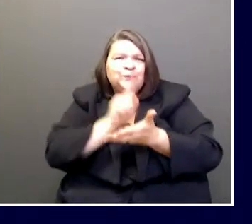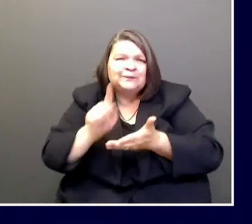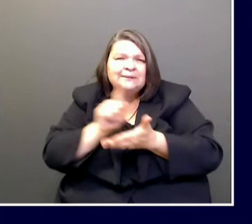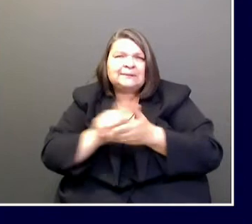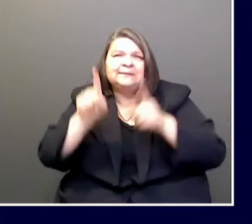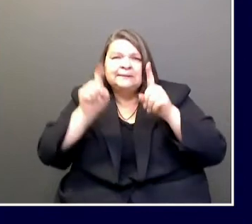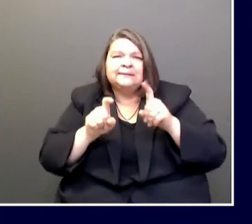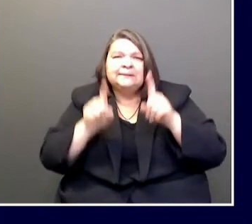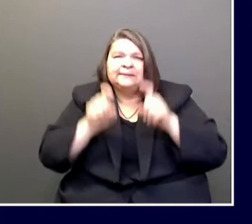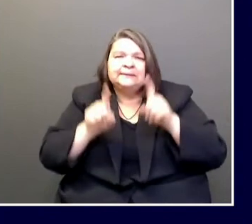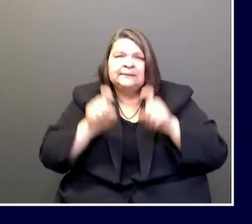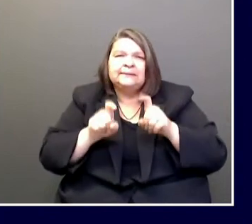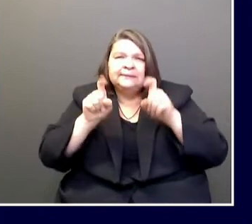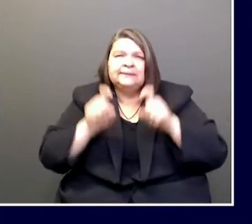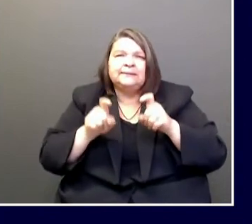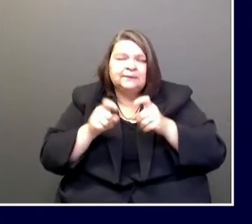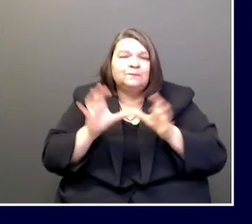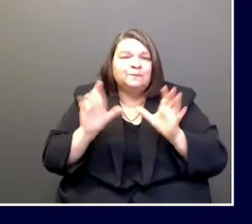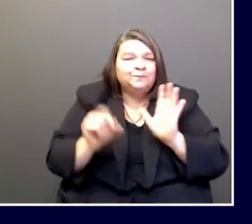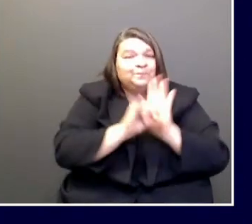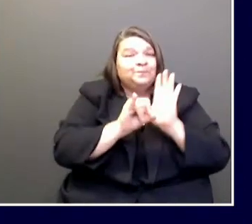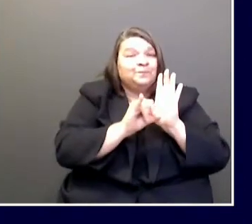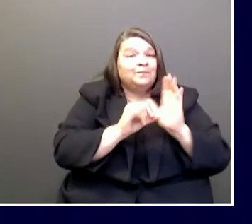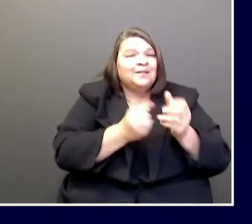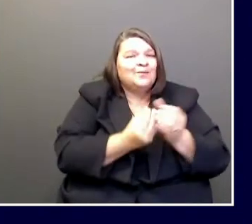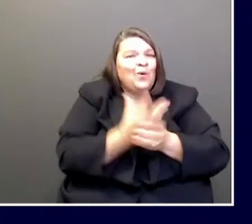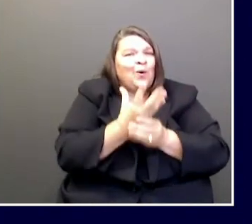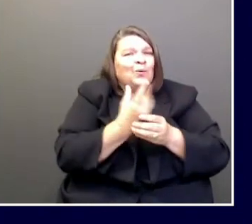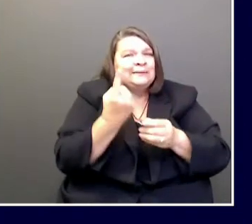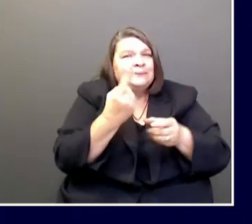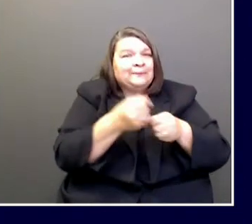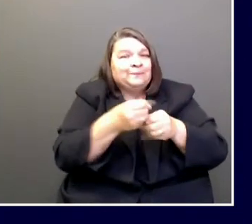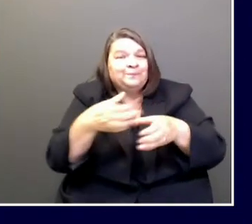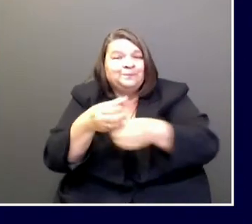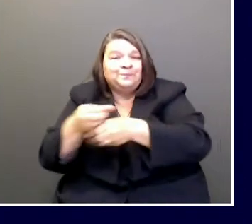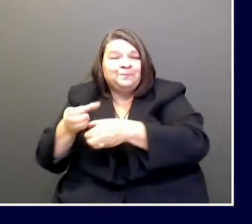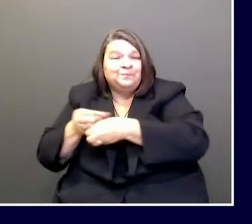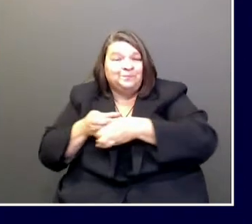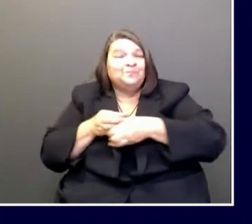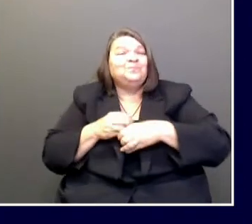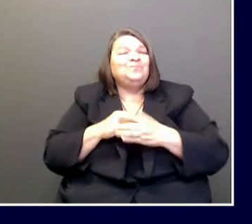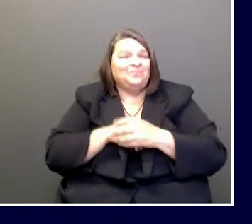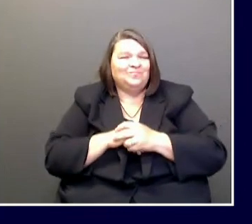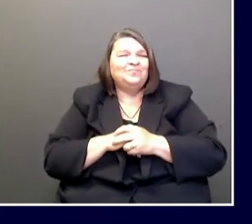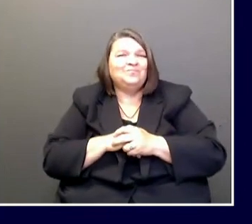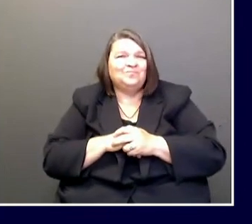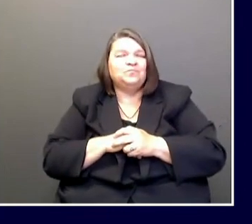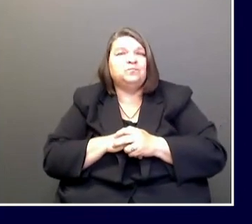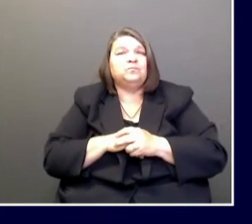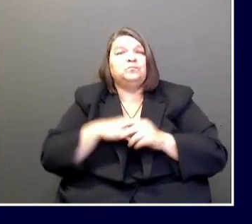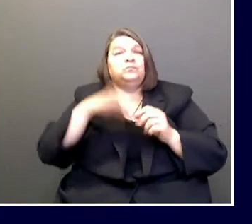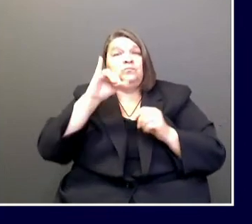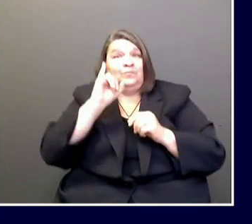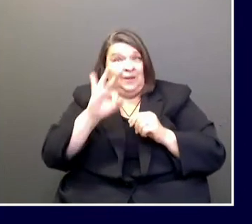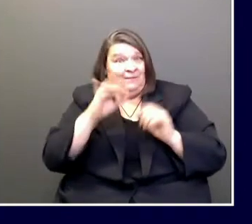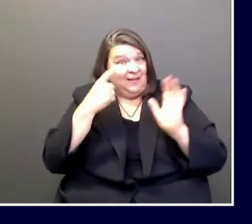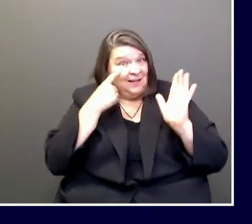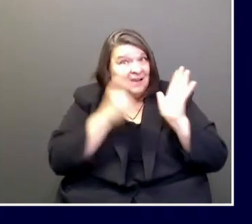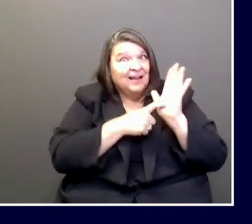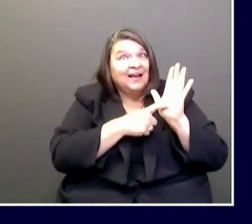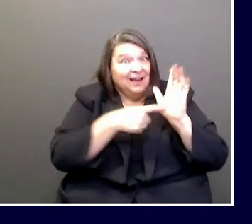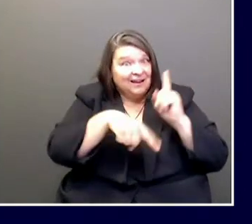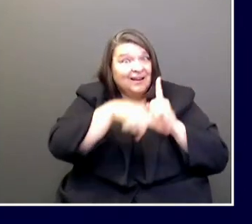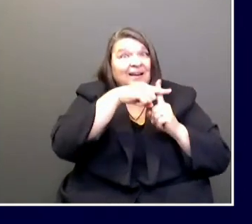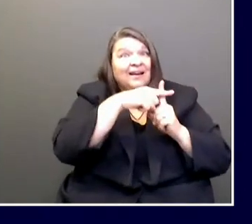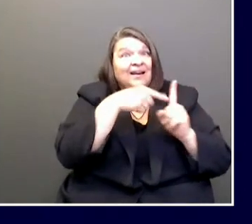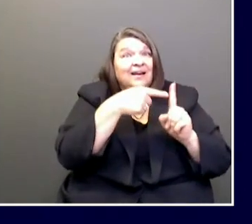a classroom may be positive for COVID-19. Then we can do a second test, identify that person, isolate them to keep